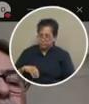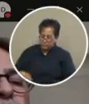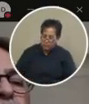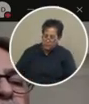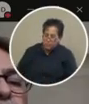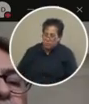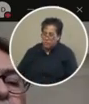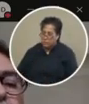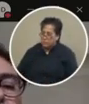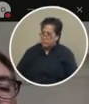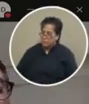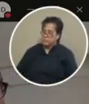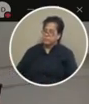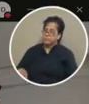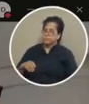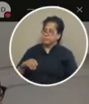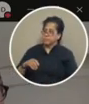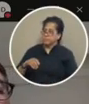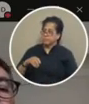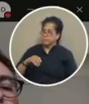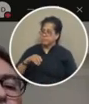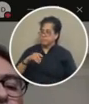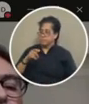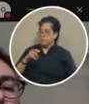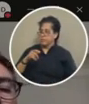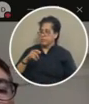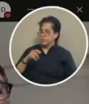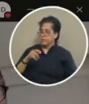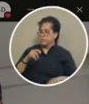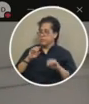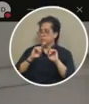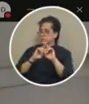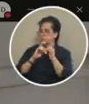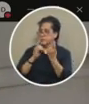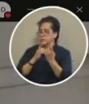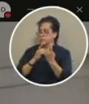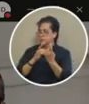any event, Representative Lizarraga wants to say something.